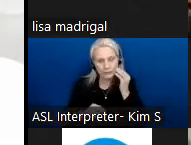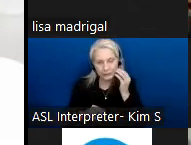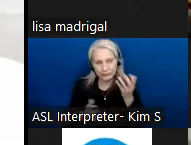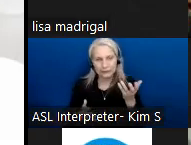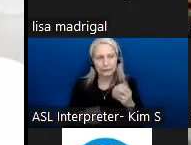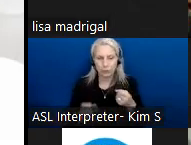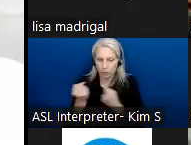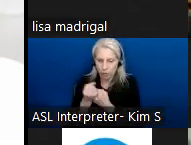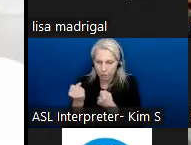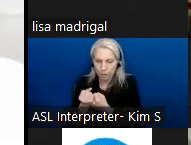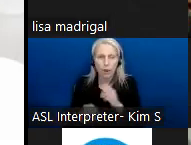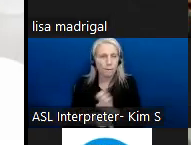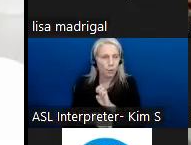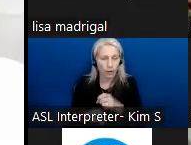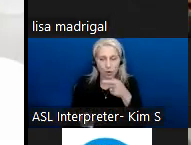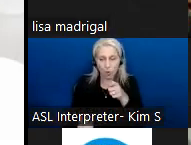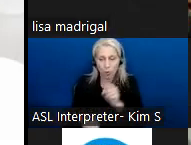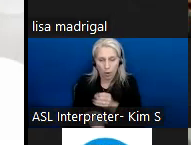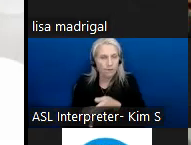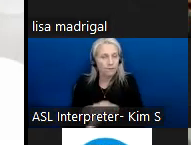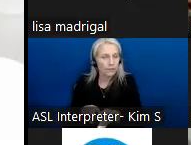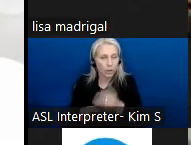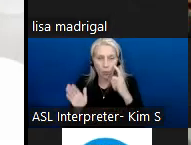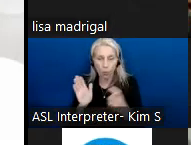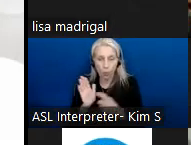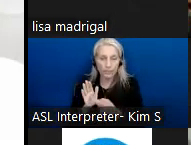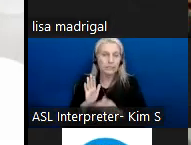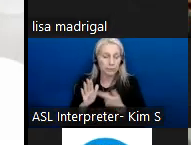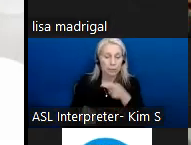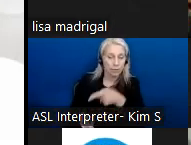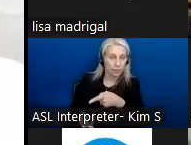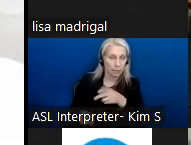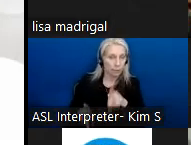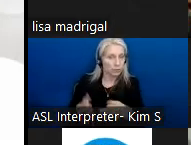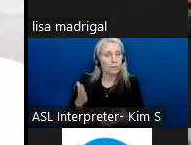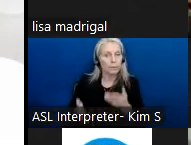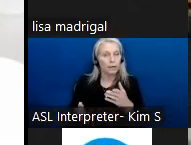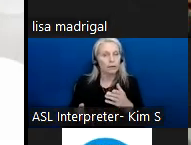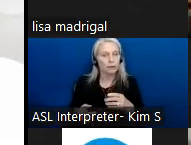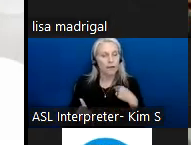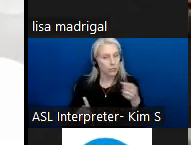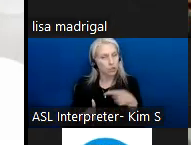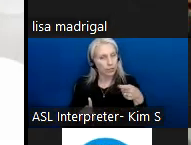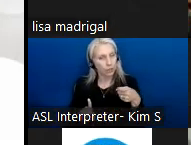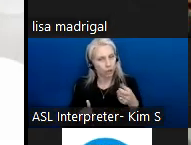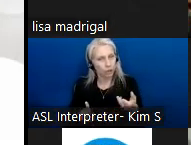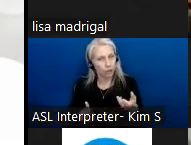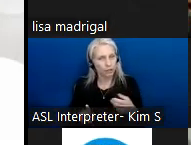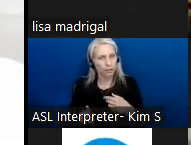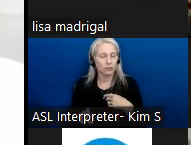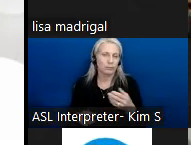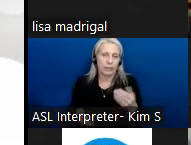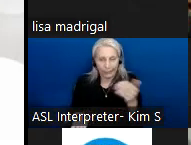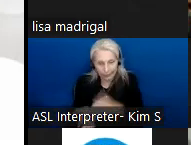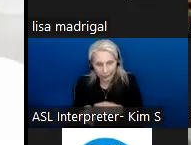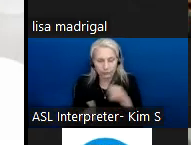going to be working in this field and recognize that there are times that they may be triggered, they may be re-traumatized, and how do